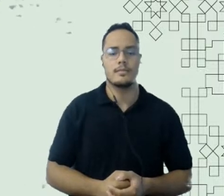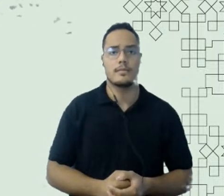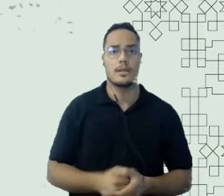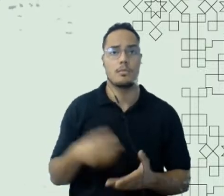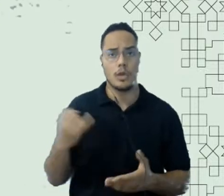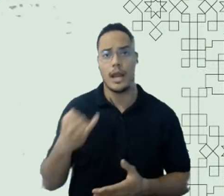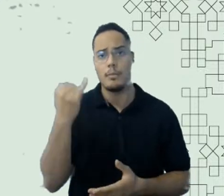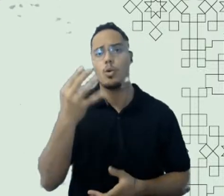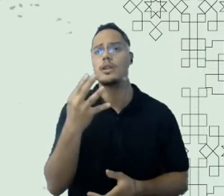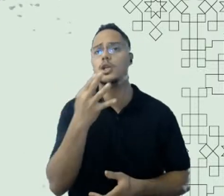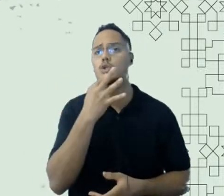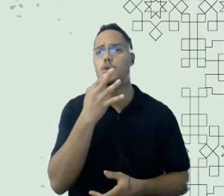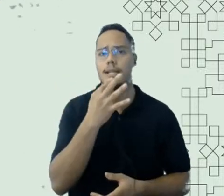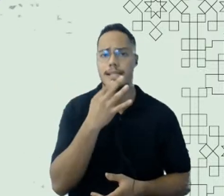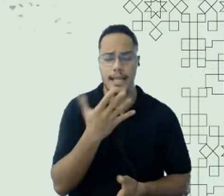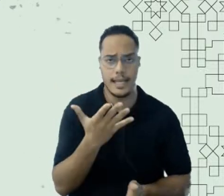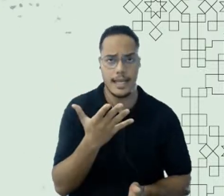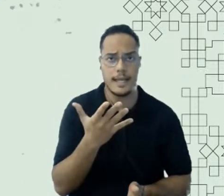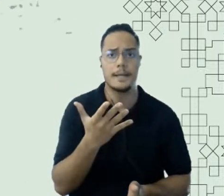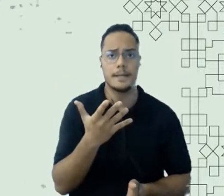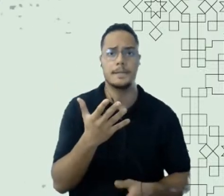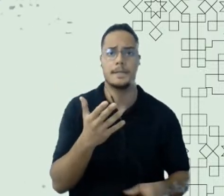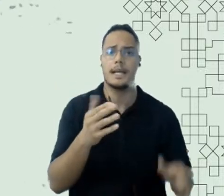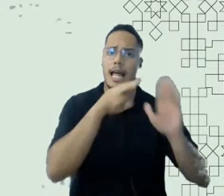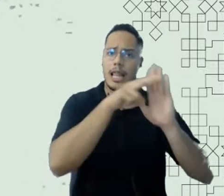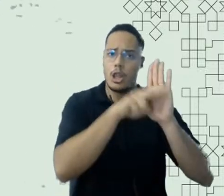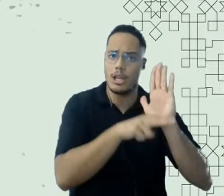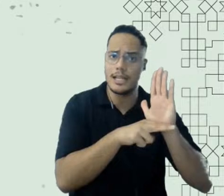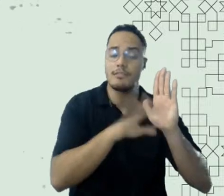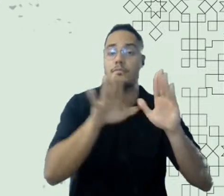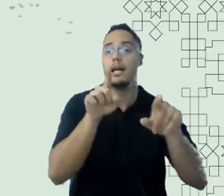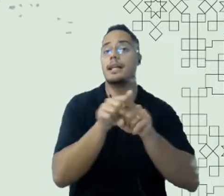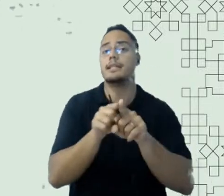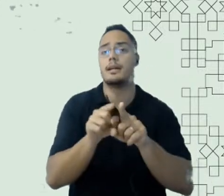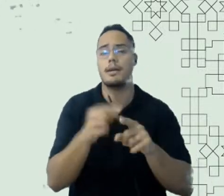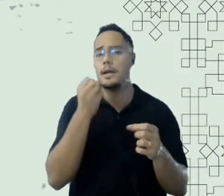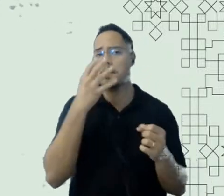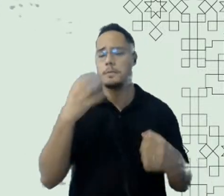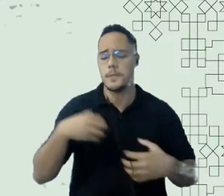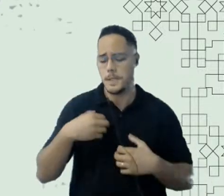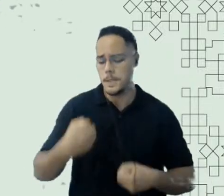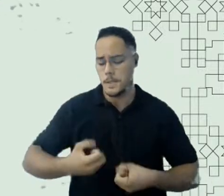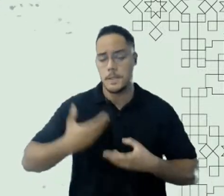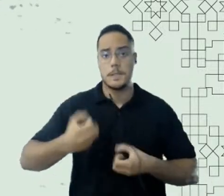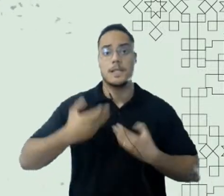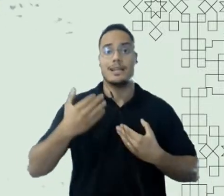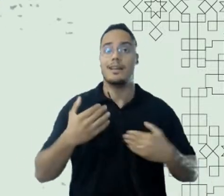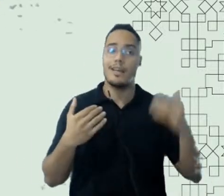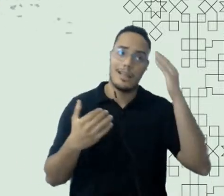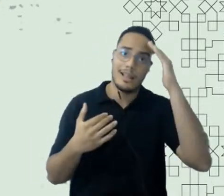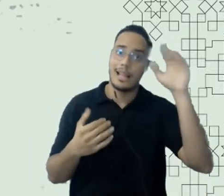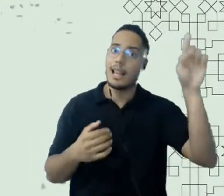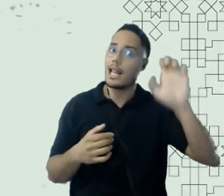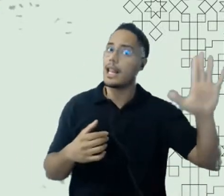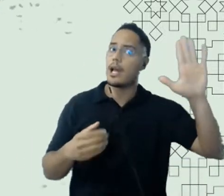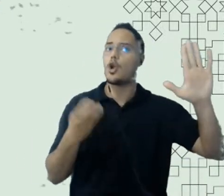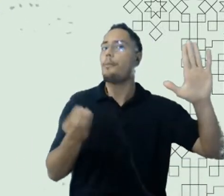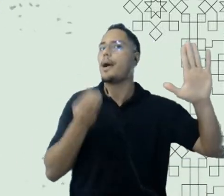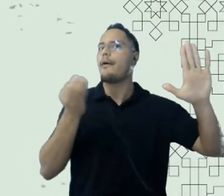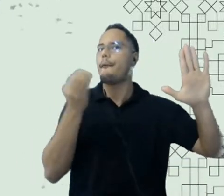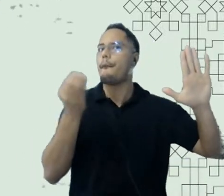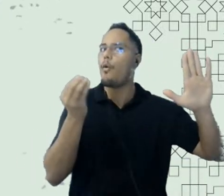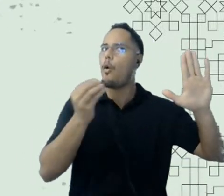is happening in Europe in terms of regulation of copyright, because in a globalized world,